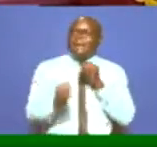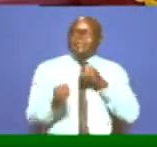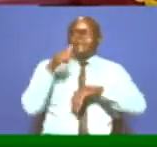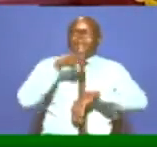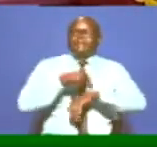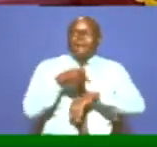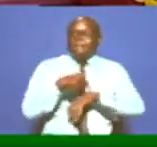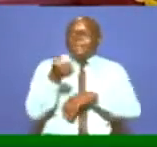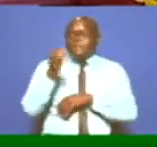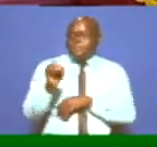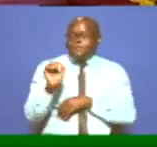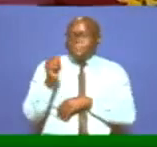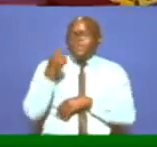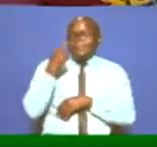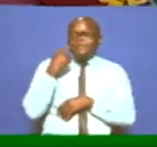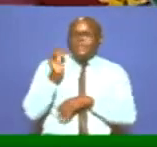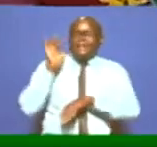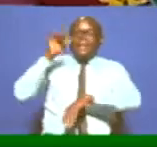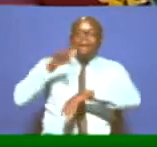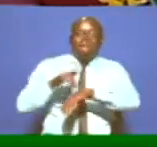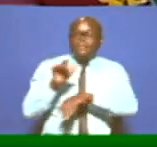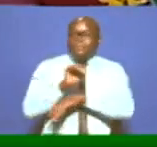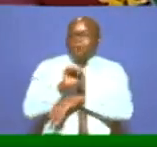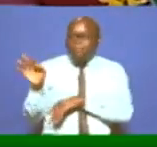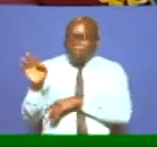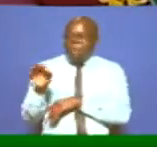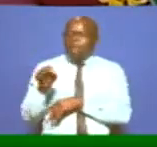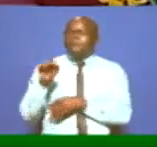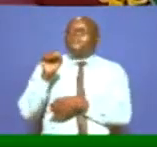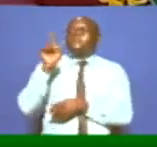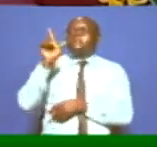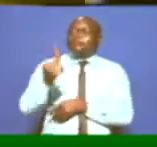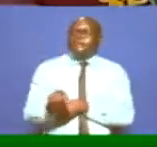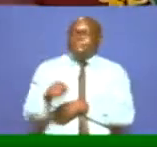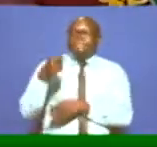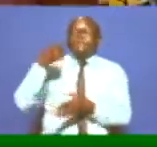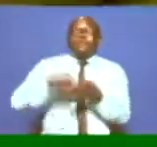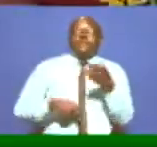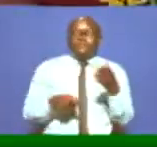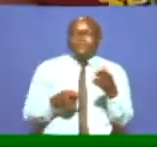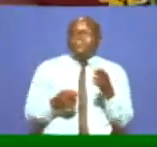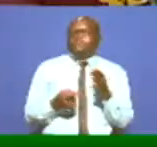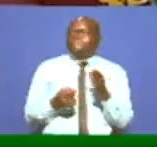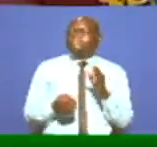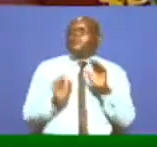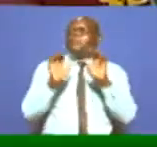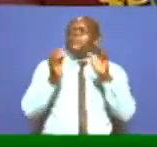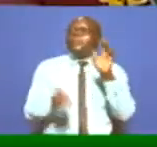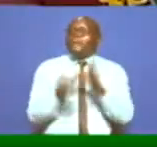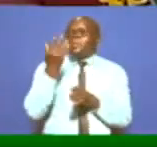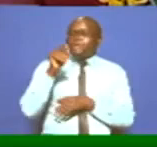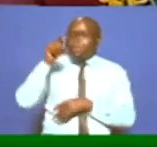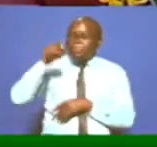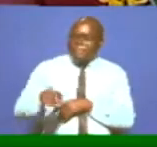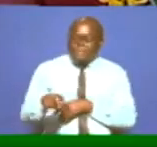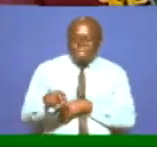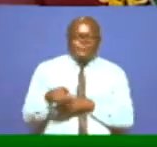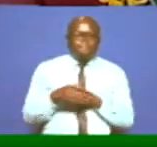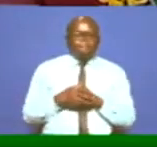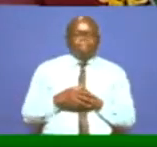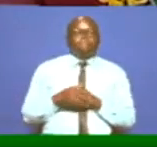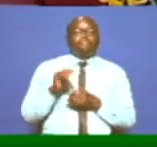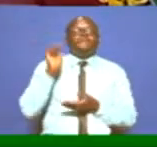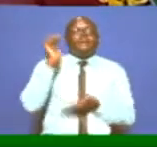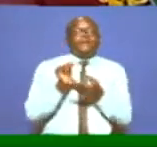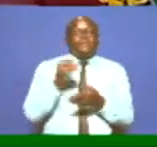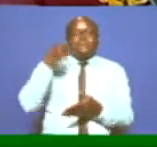Okay. So you can see the effect of lower prices of fertilizer on production, Honorable Speaker. We must reduce the prices